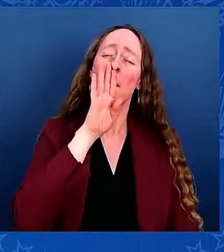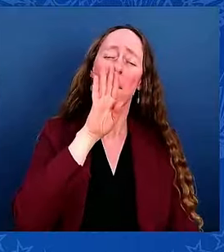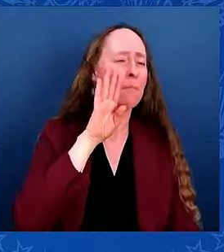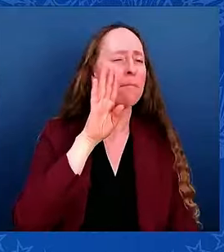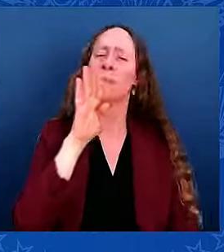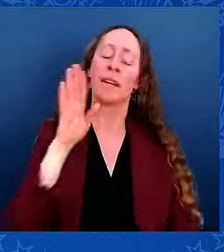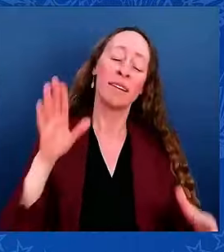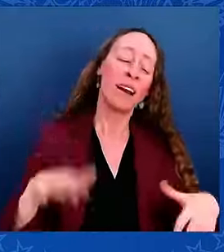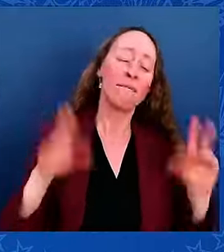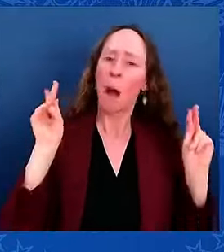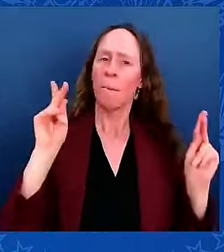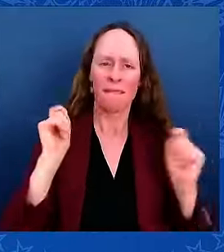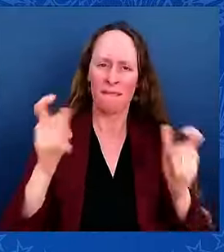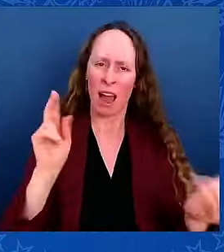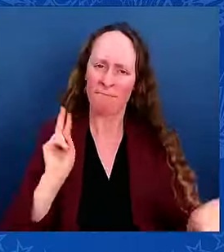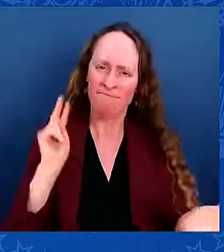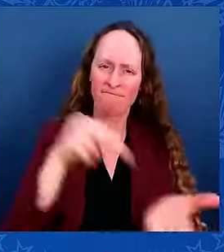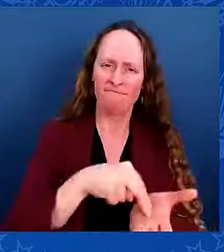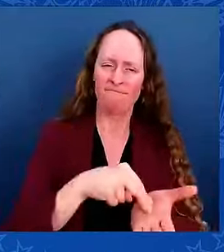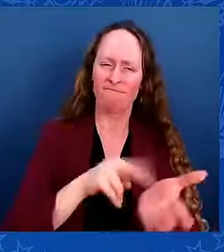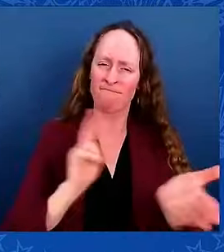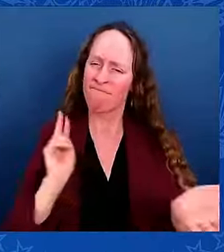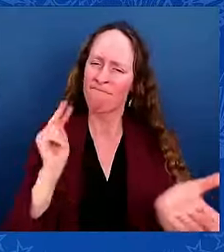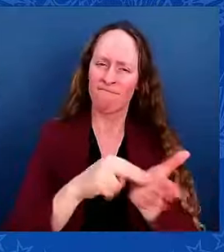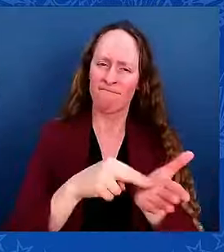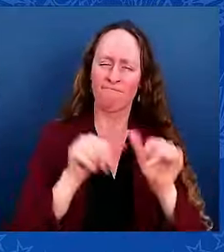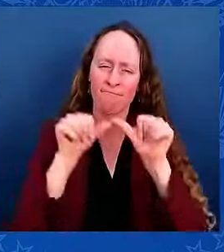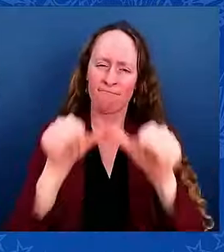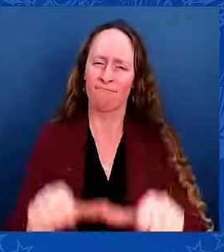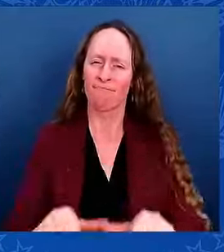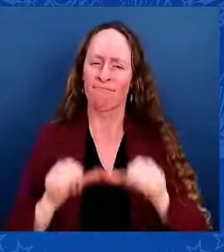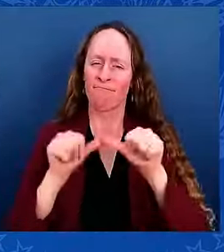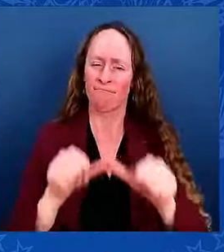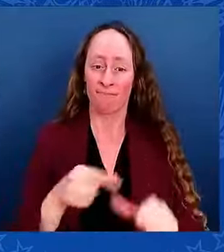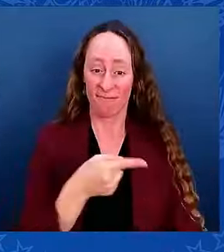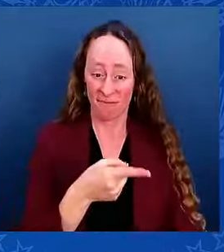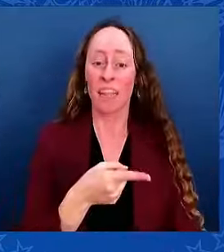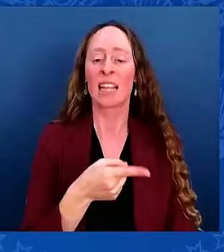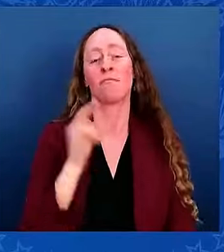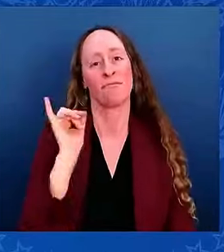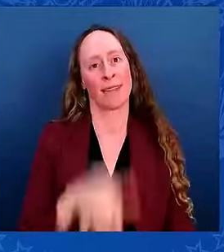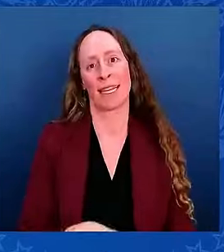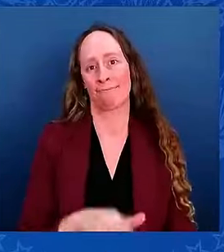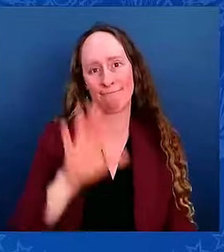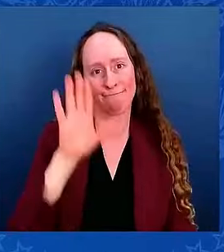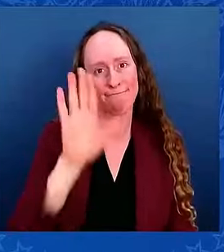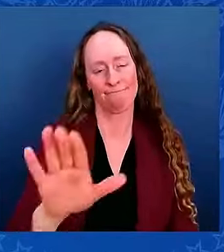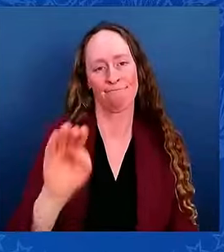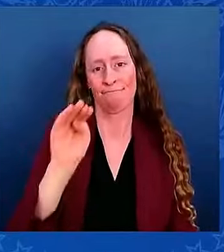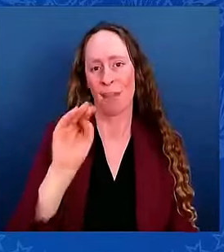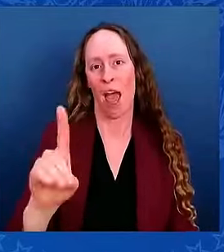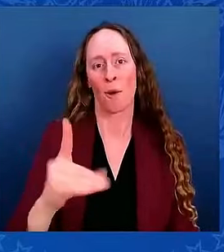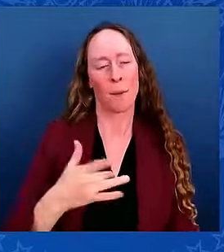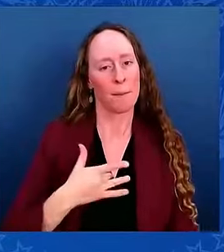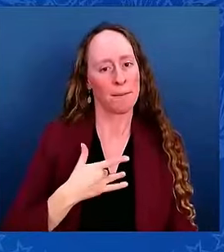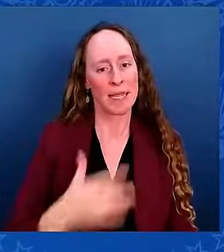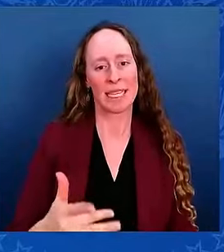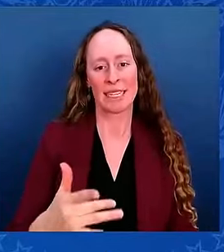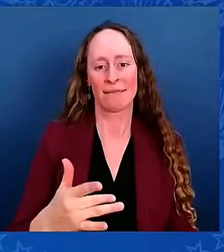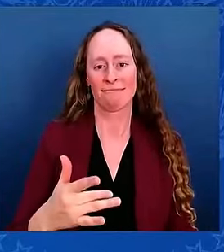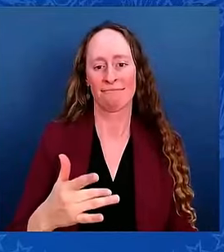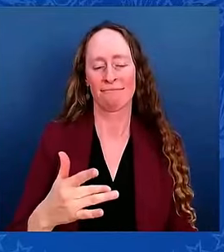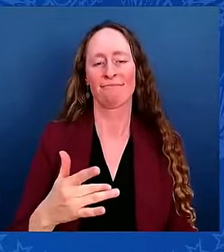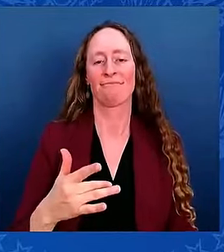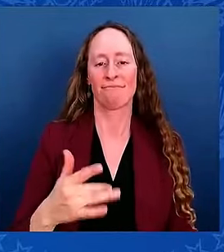it gets back up. And that's why I've never been more optimistic for our future. We just have to remember who the hell we are. We're the